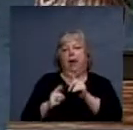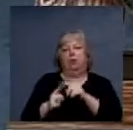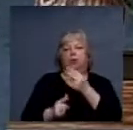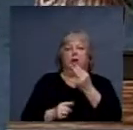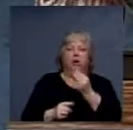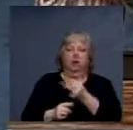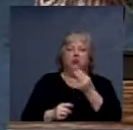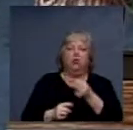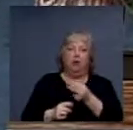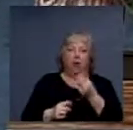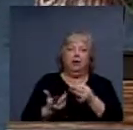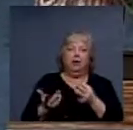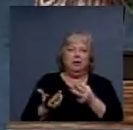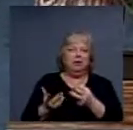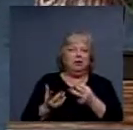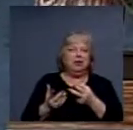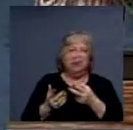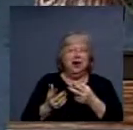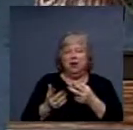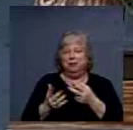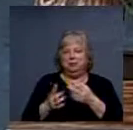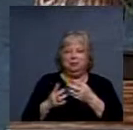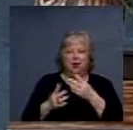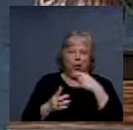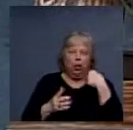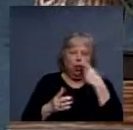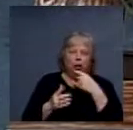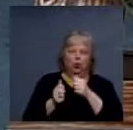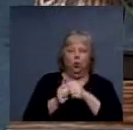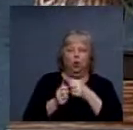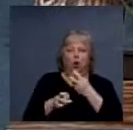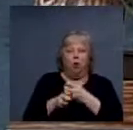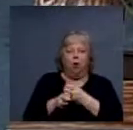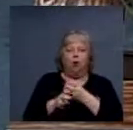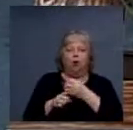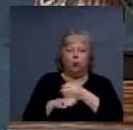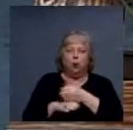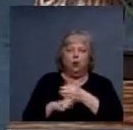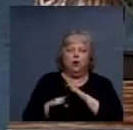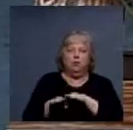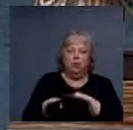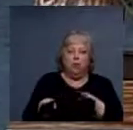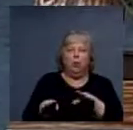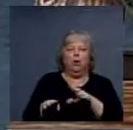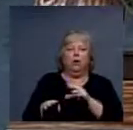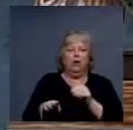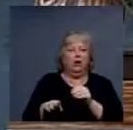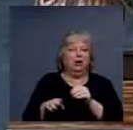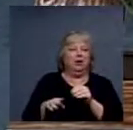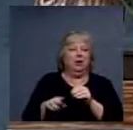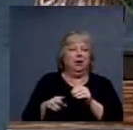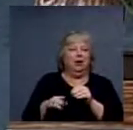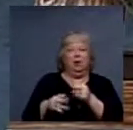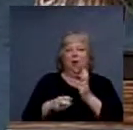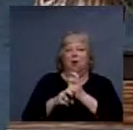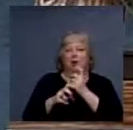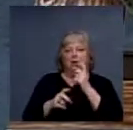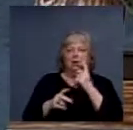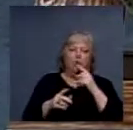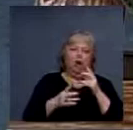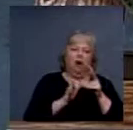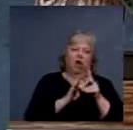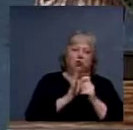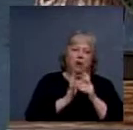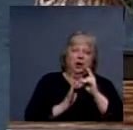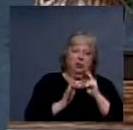hardwood floors and making several improvements, which it's hard to predict for a contractor when they're going to finish.